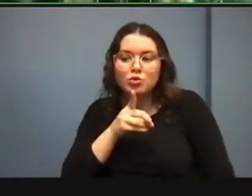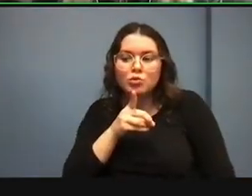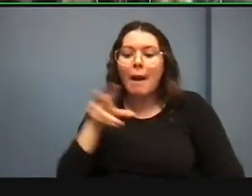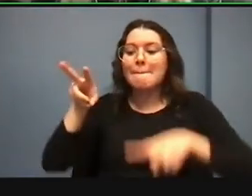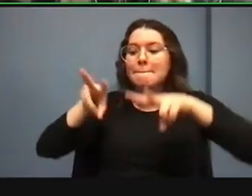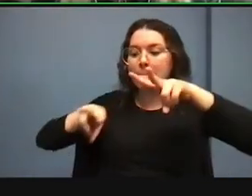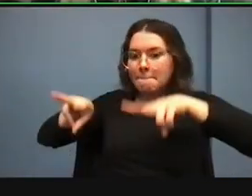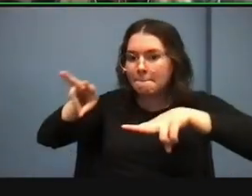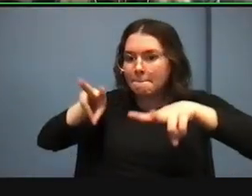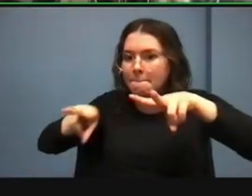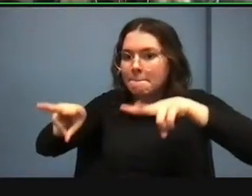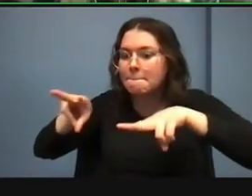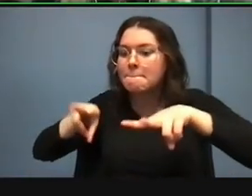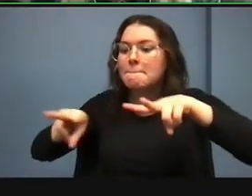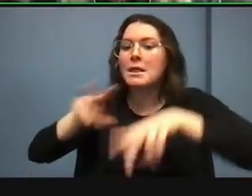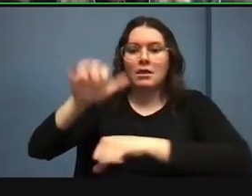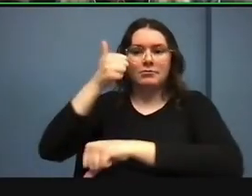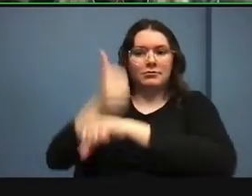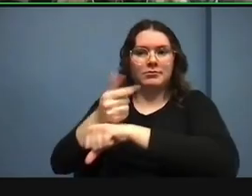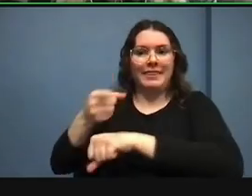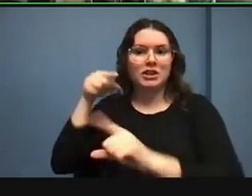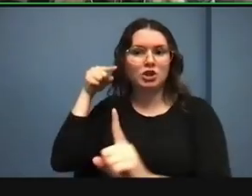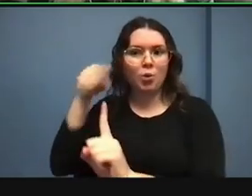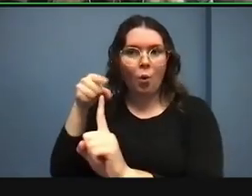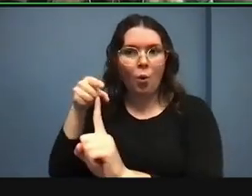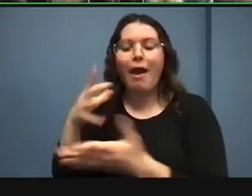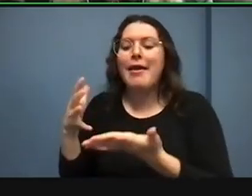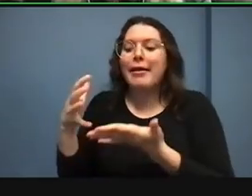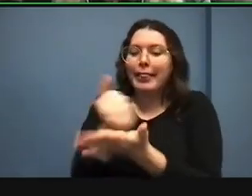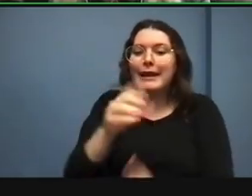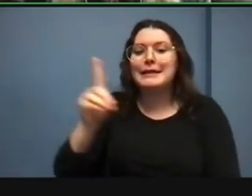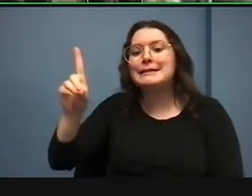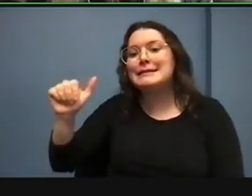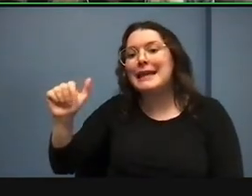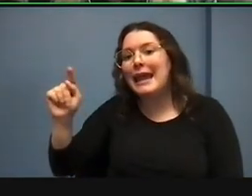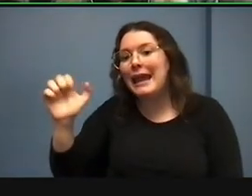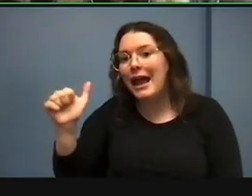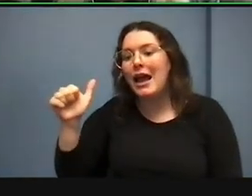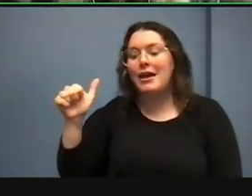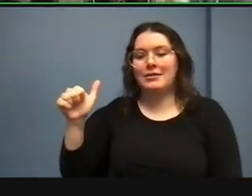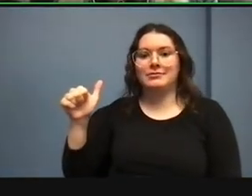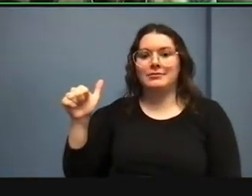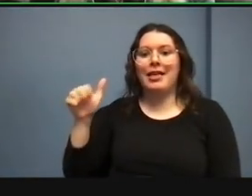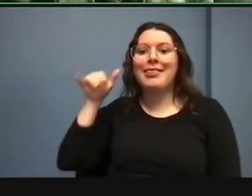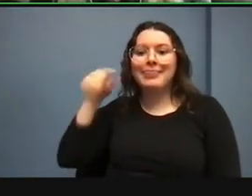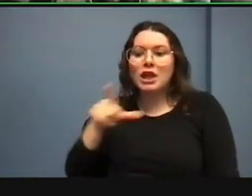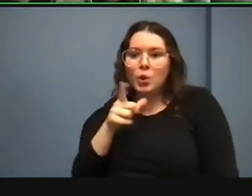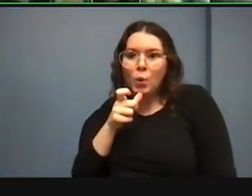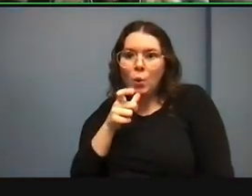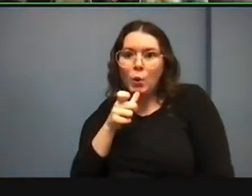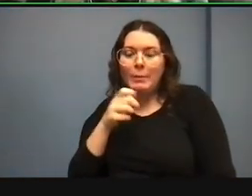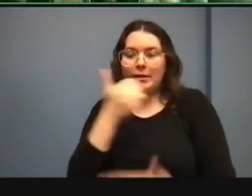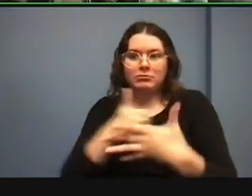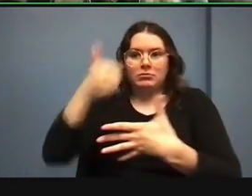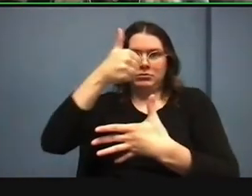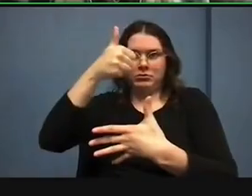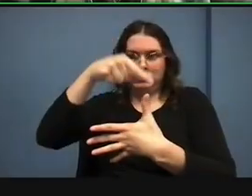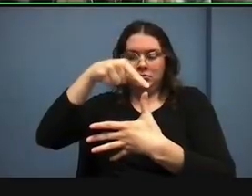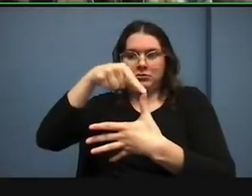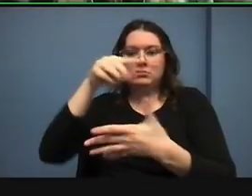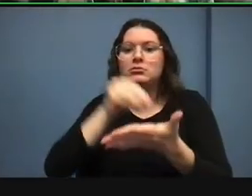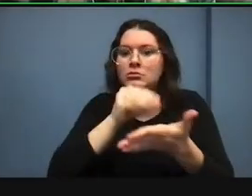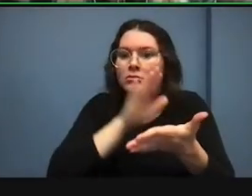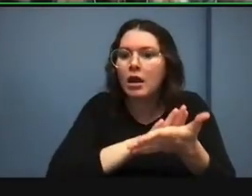the implementation of this goal and collect data on it. And that is who needs to be primarily listed as